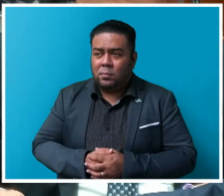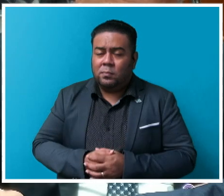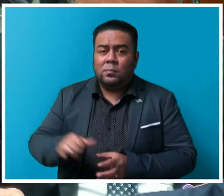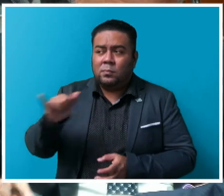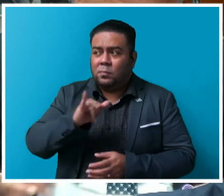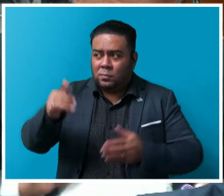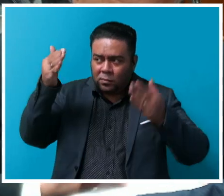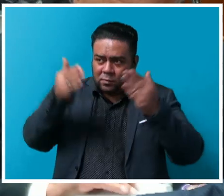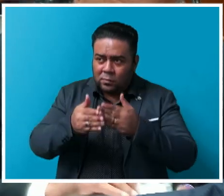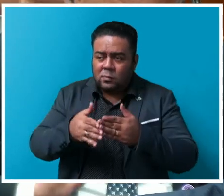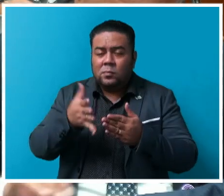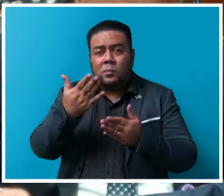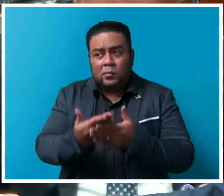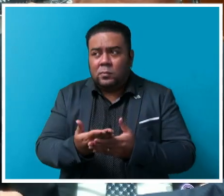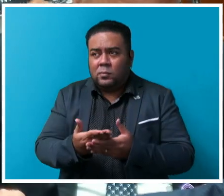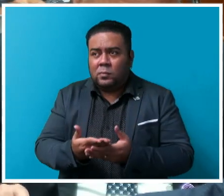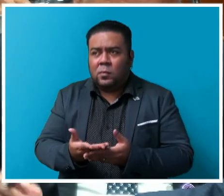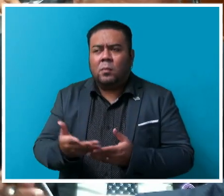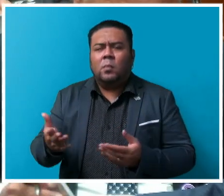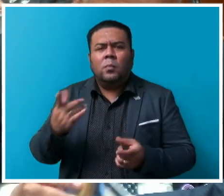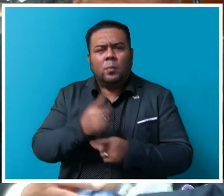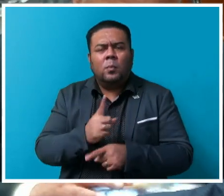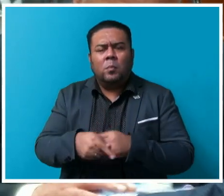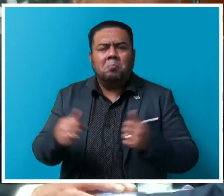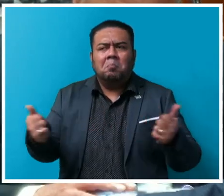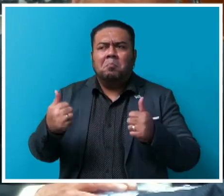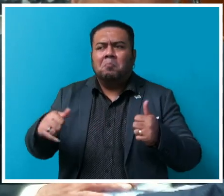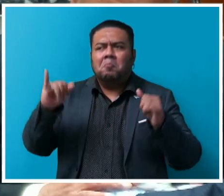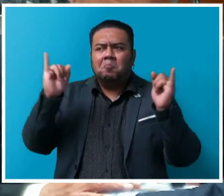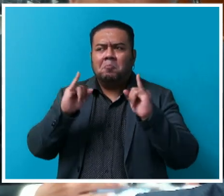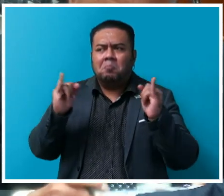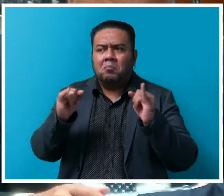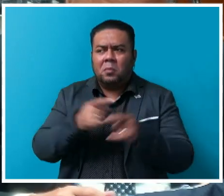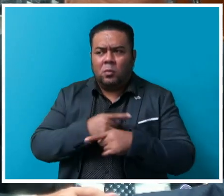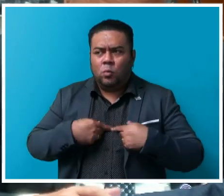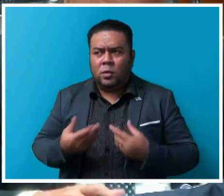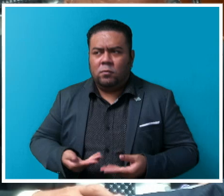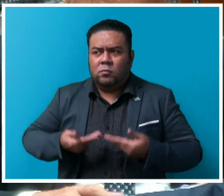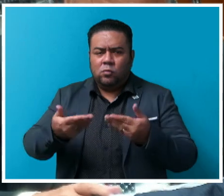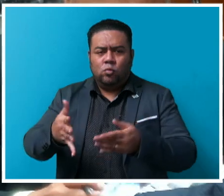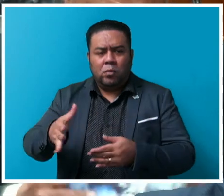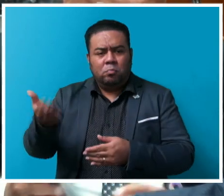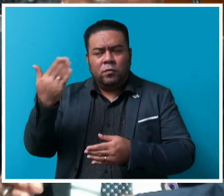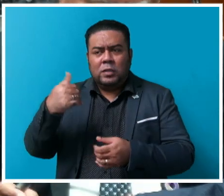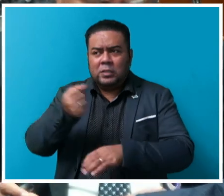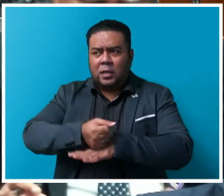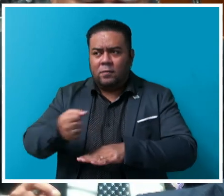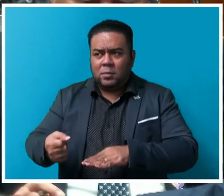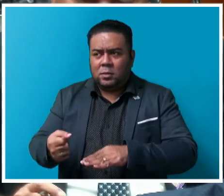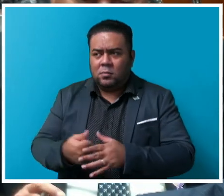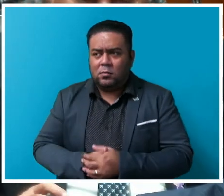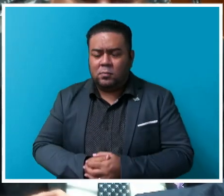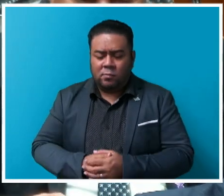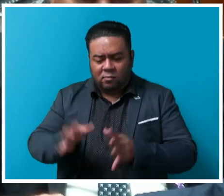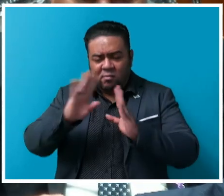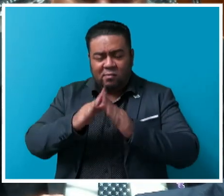delivery, addressing the many issues that we have inherited from the previous government: failing infrastructure, crumbling